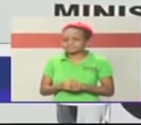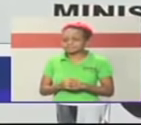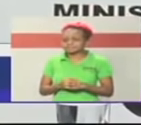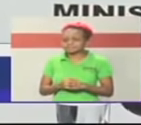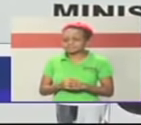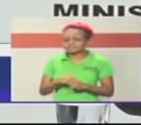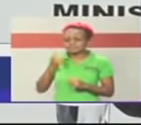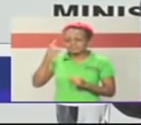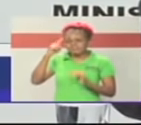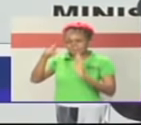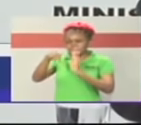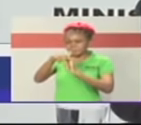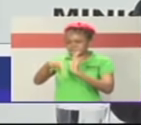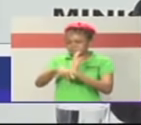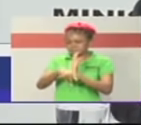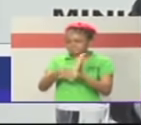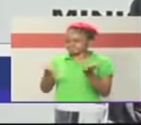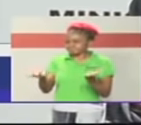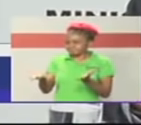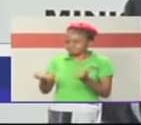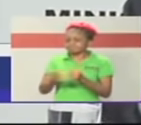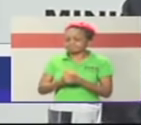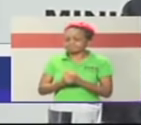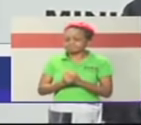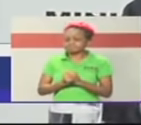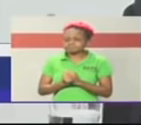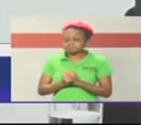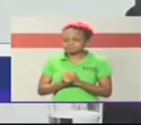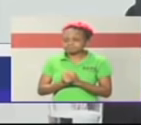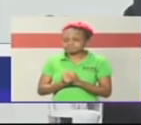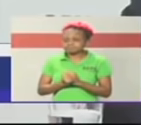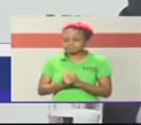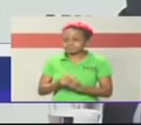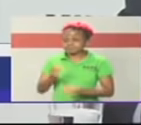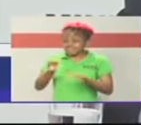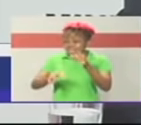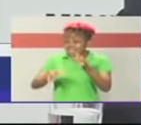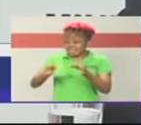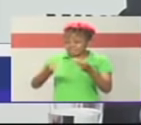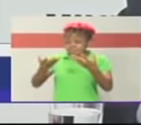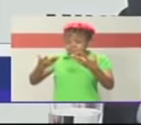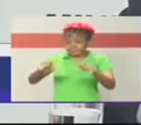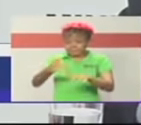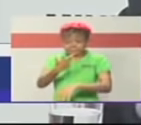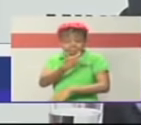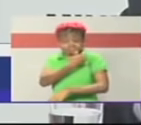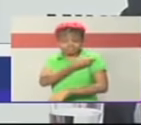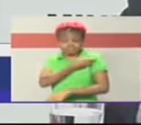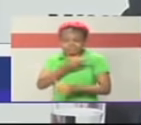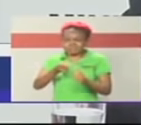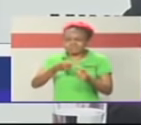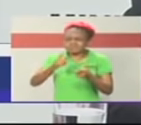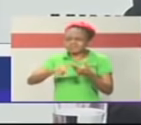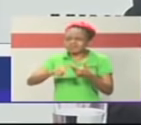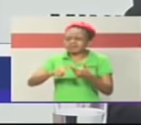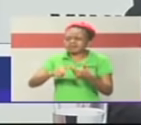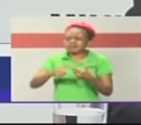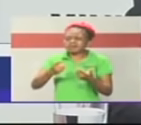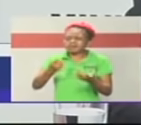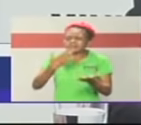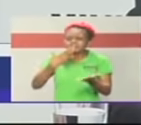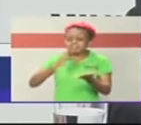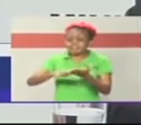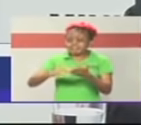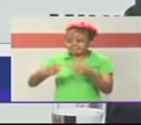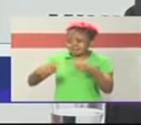level. The question of reporting for adverse events or side effects for vaccines in Trinidad and Tobago